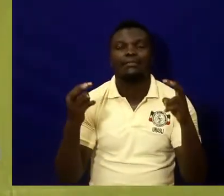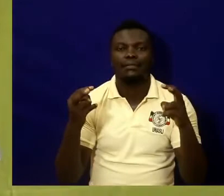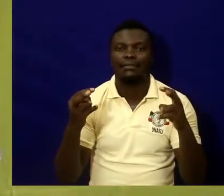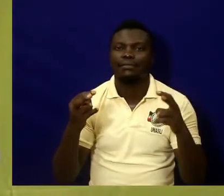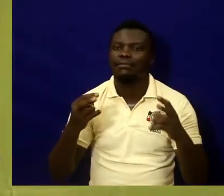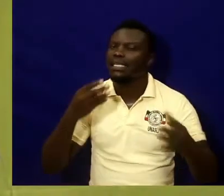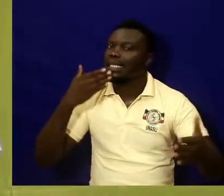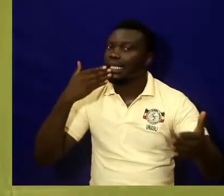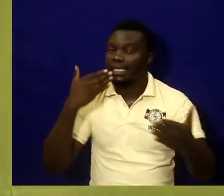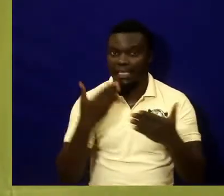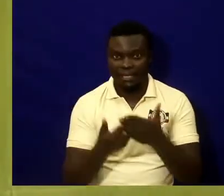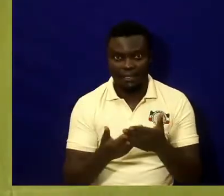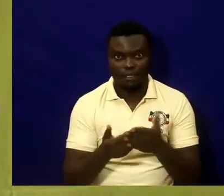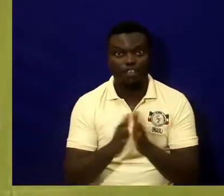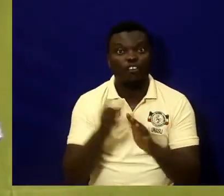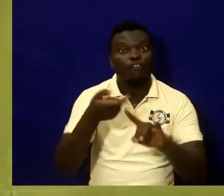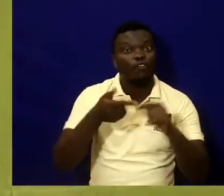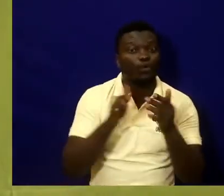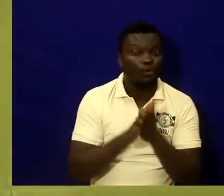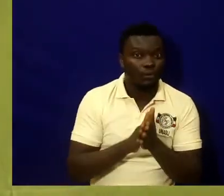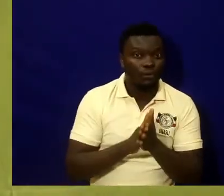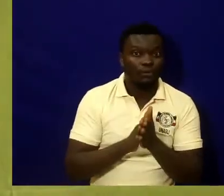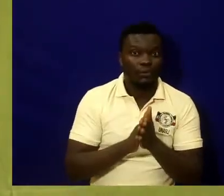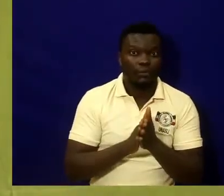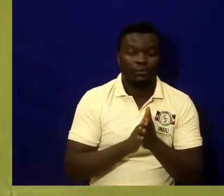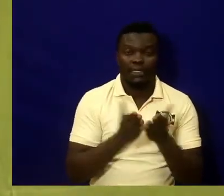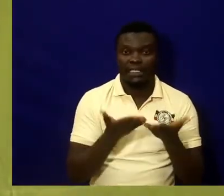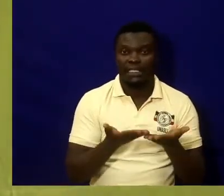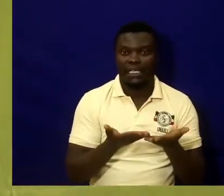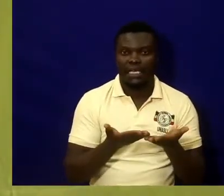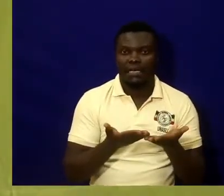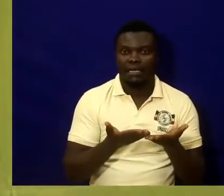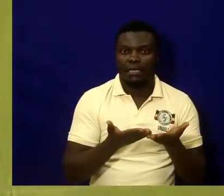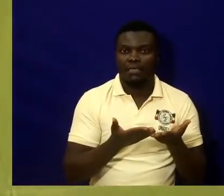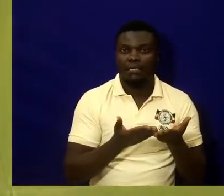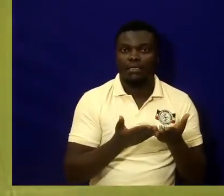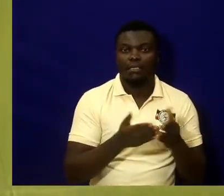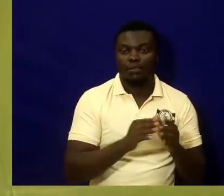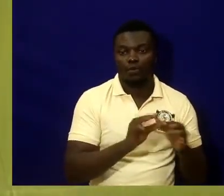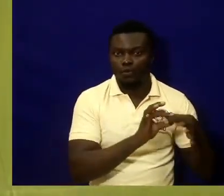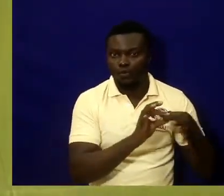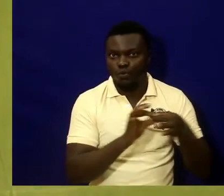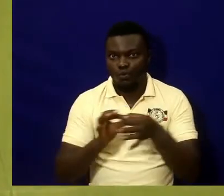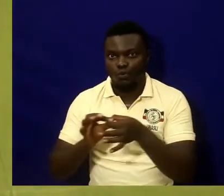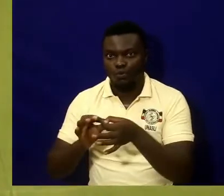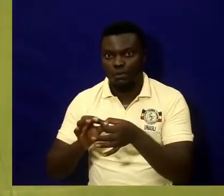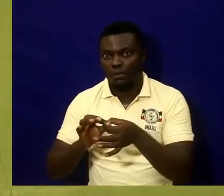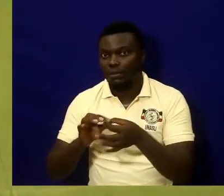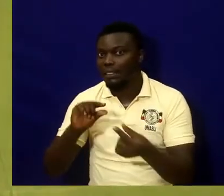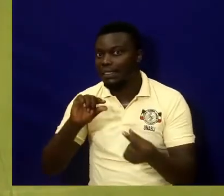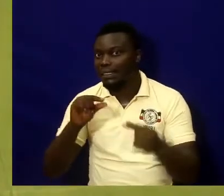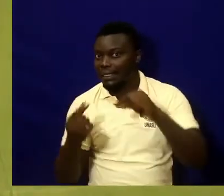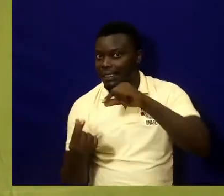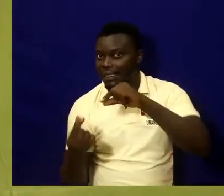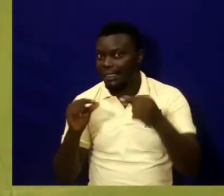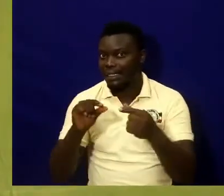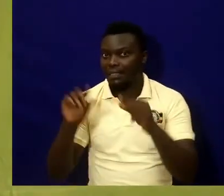This lesson was extracted from the Senior 2 Chemistry syllabus.